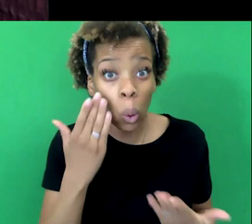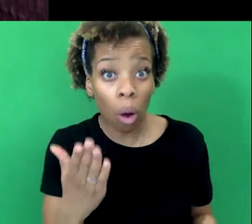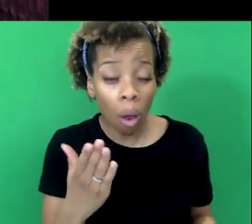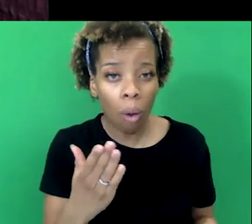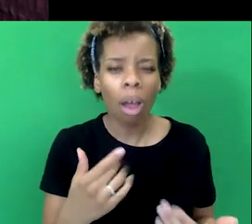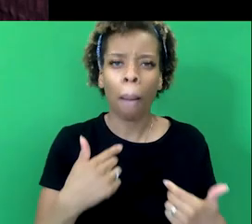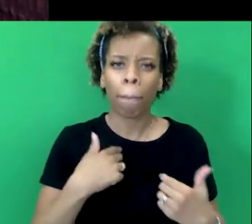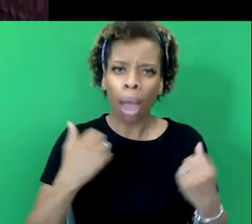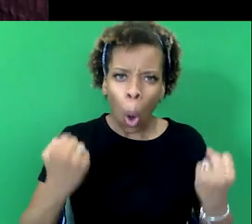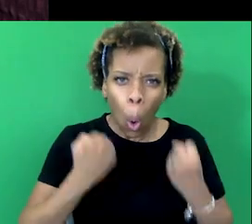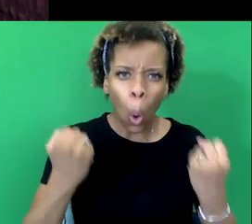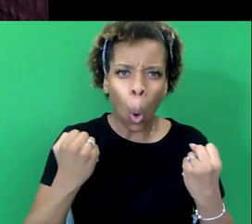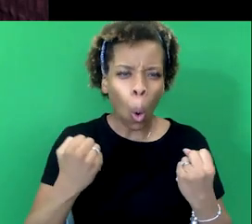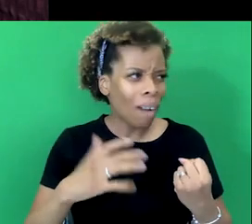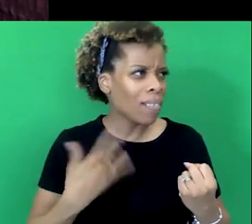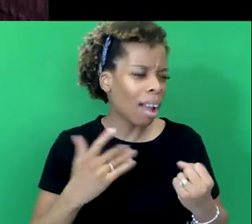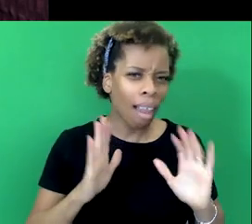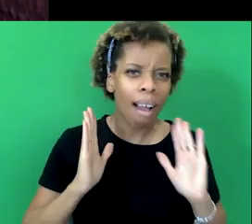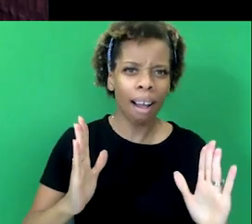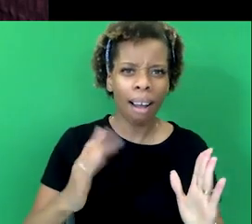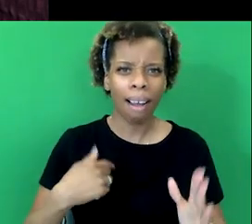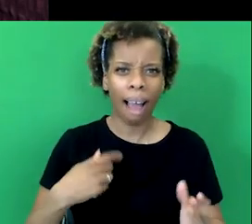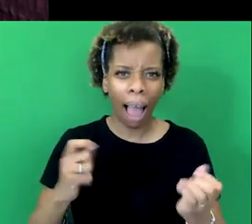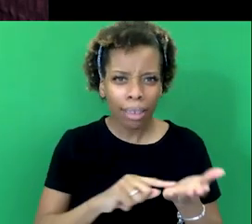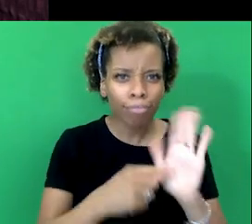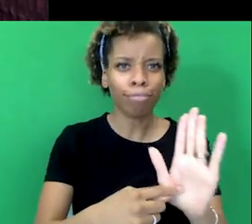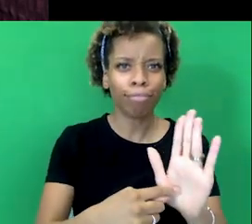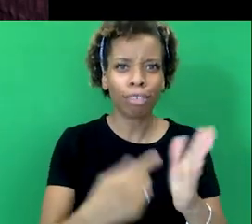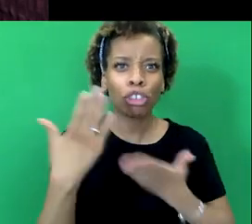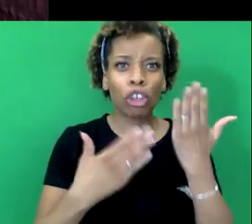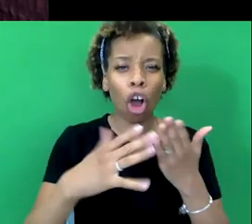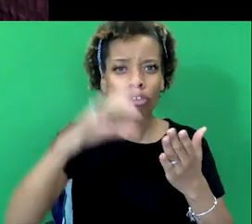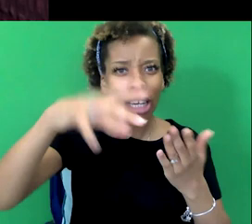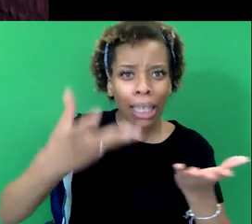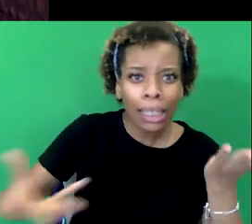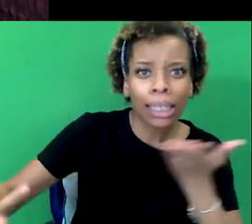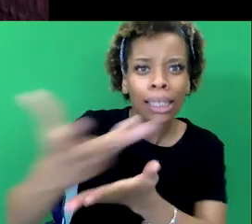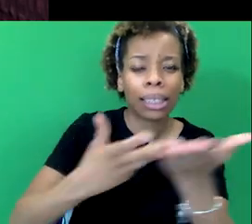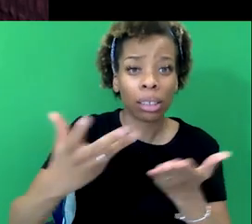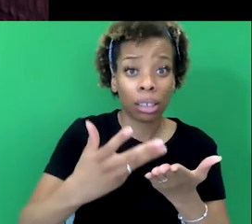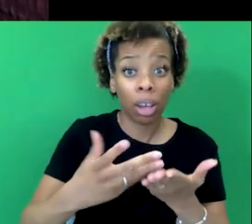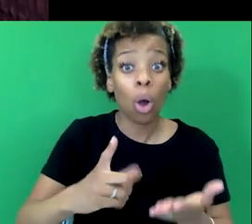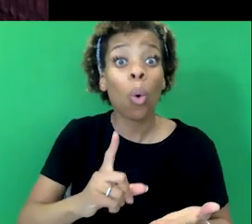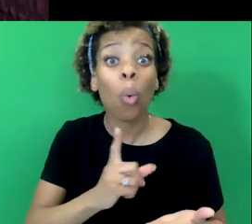able to bring a story like that, because, you know, it led to the largest, or rather